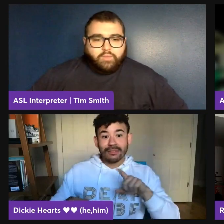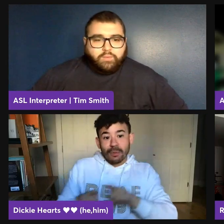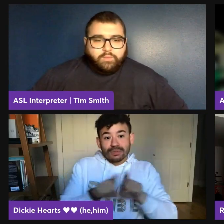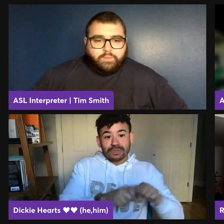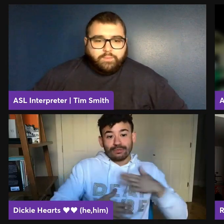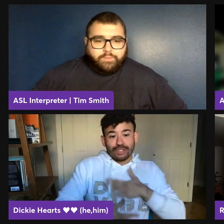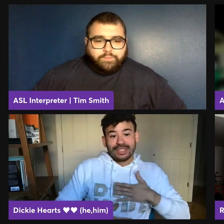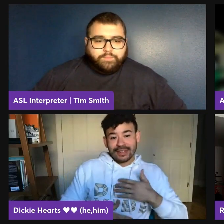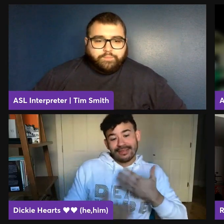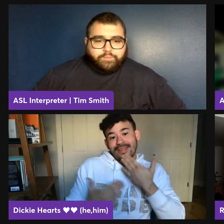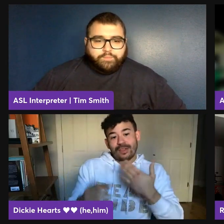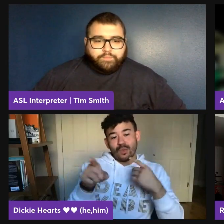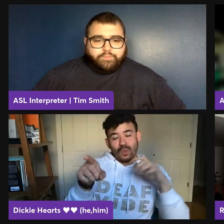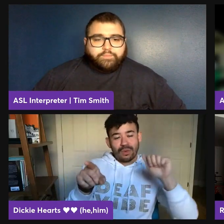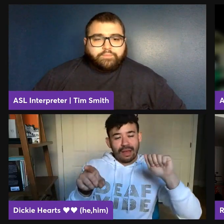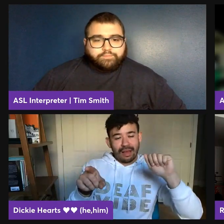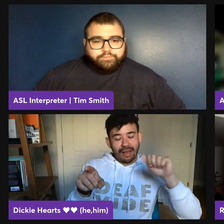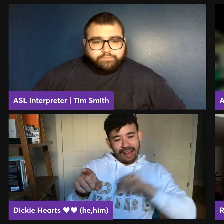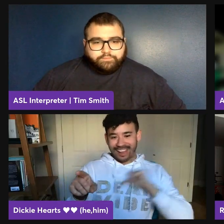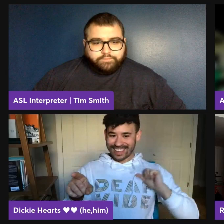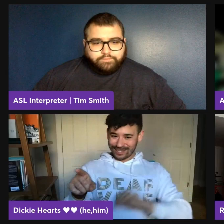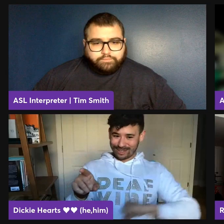know,